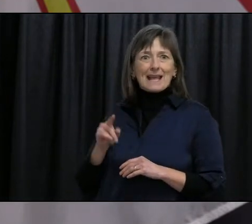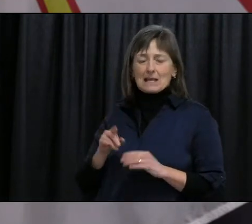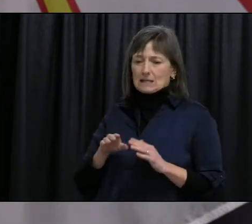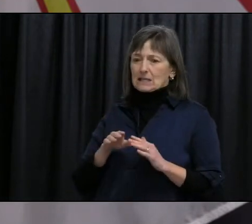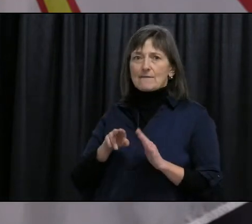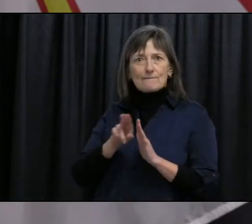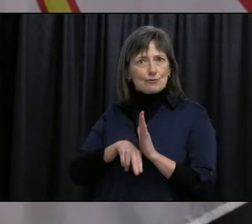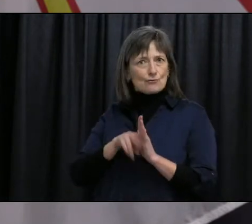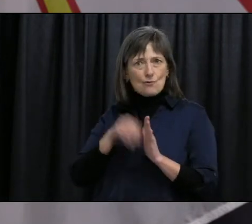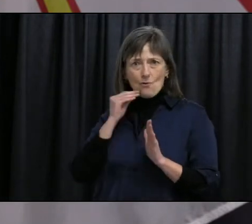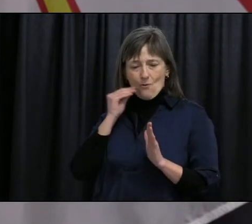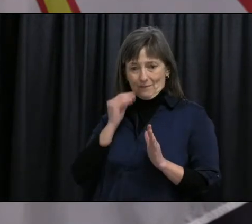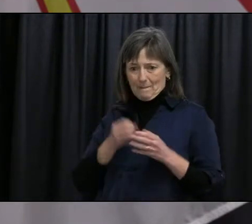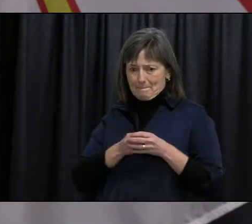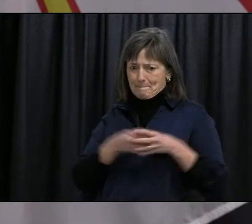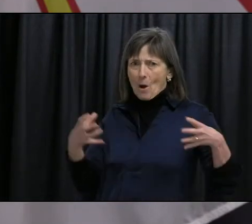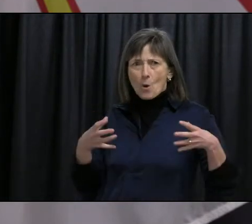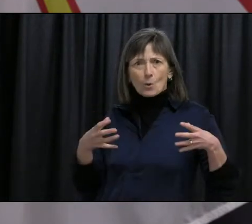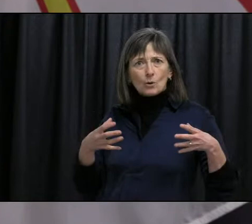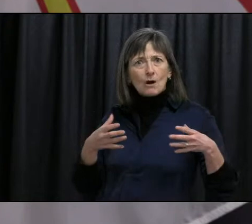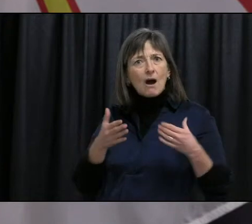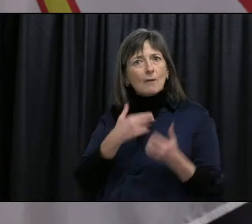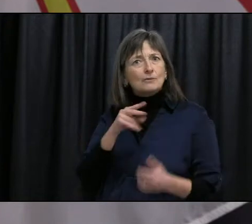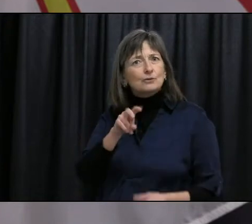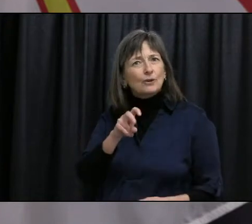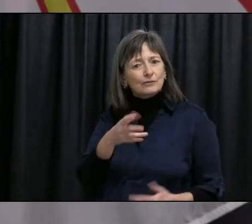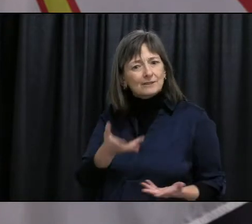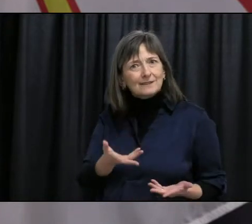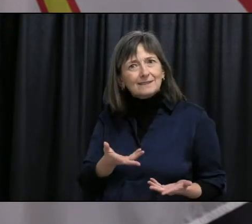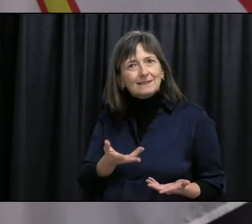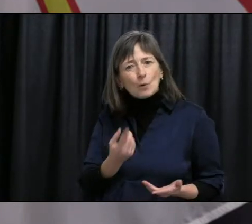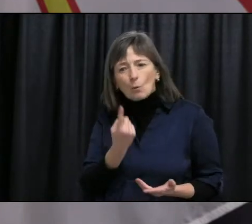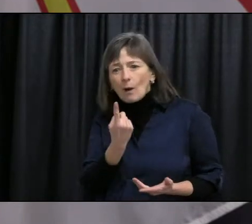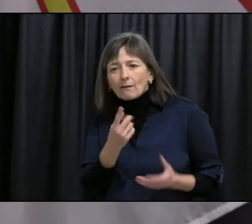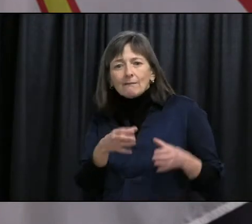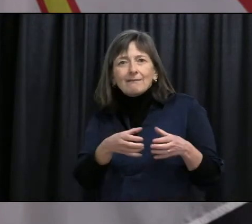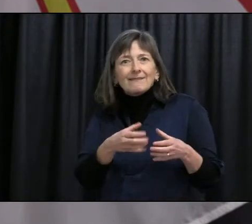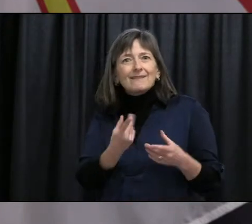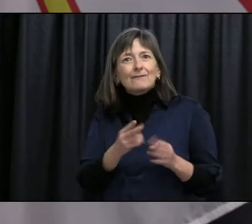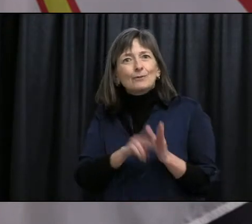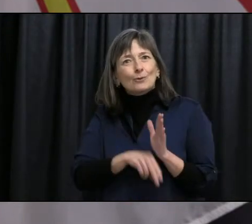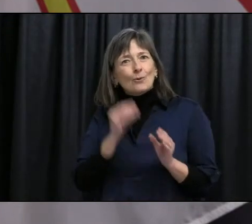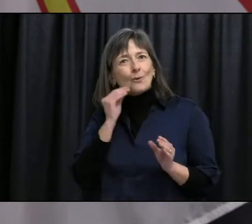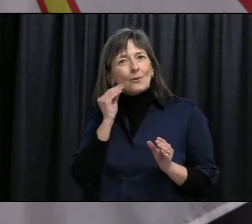So, it doesn't take much, and we're always trying to maintain that balance.